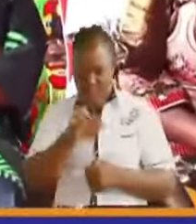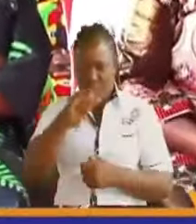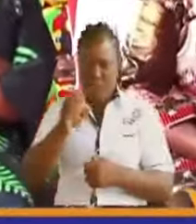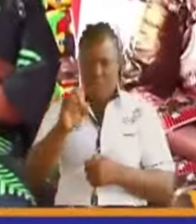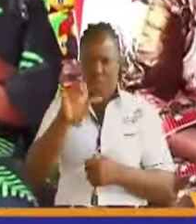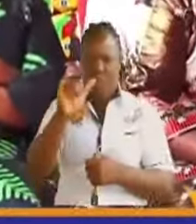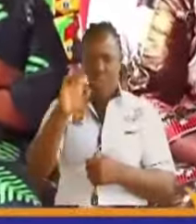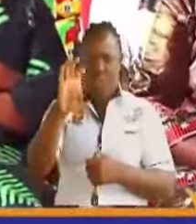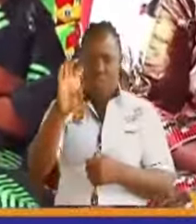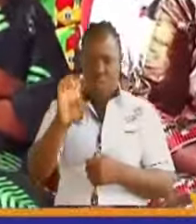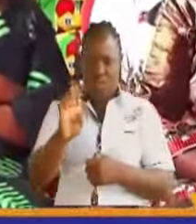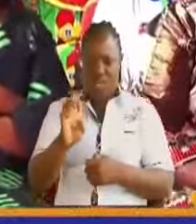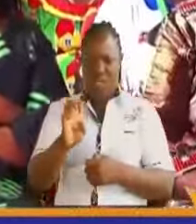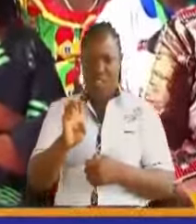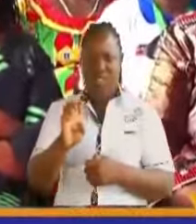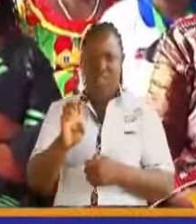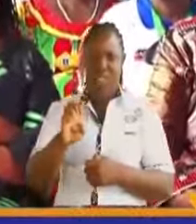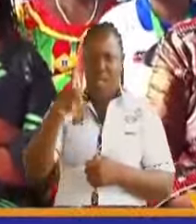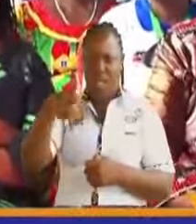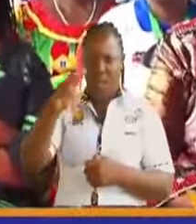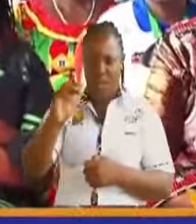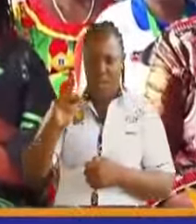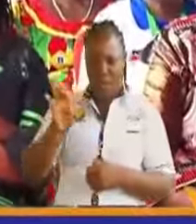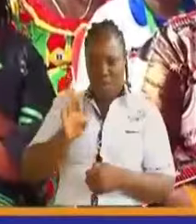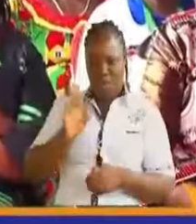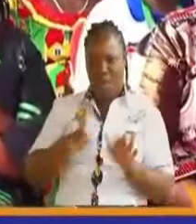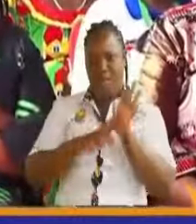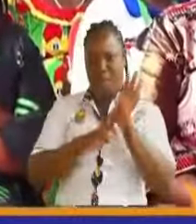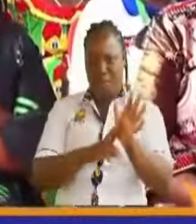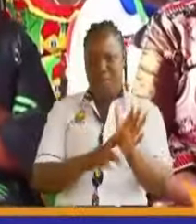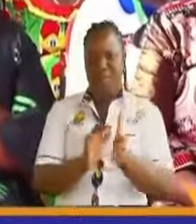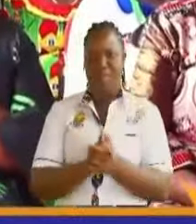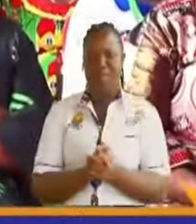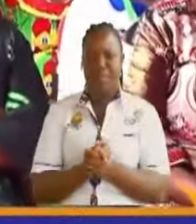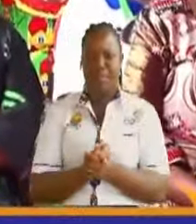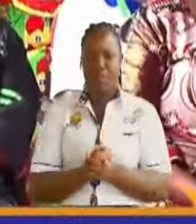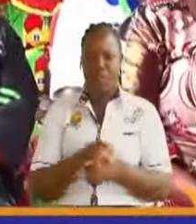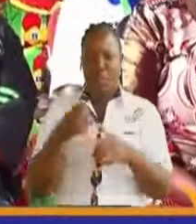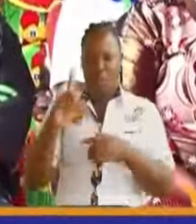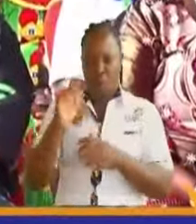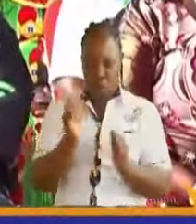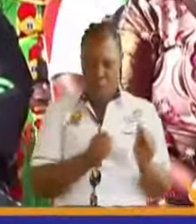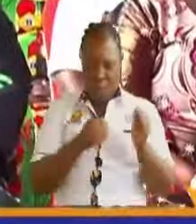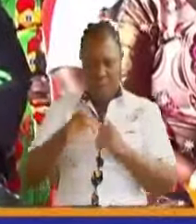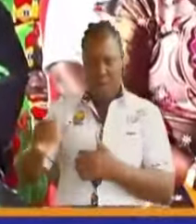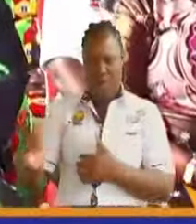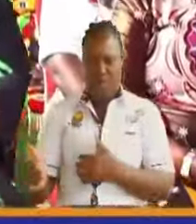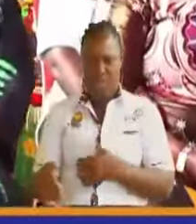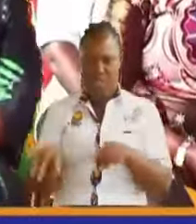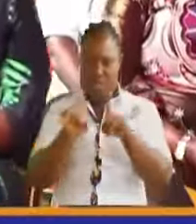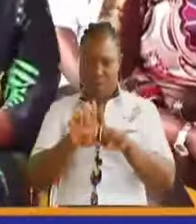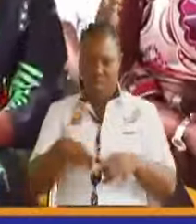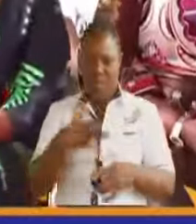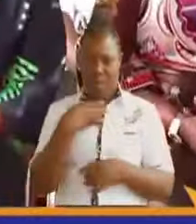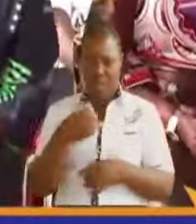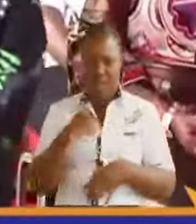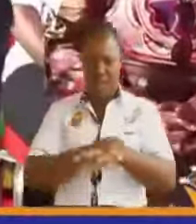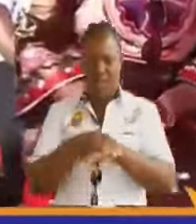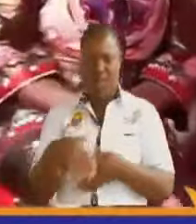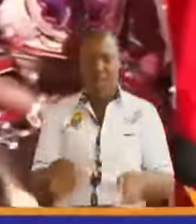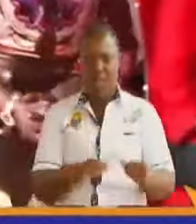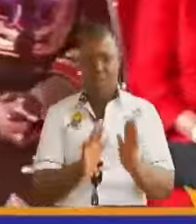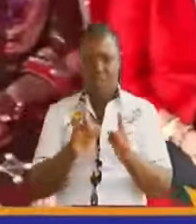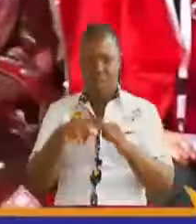Osogo Bensuda, who is the woman rep for Homa Bay County. And I'd like to take this opportunity